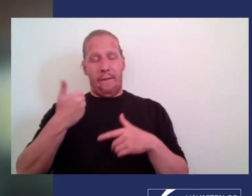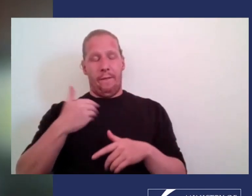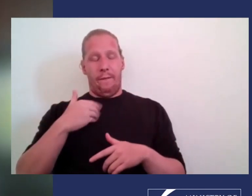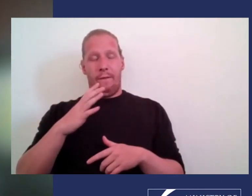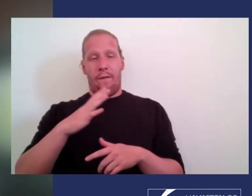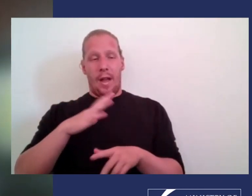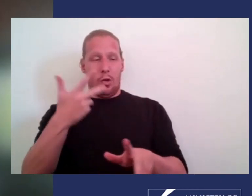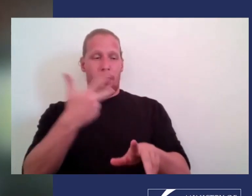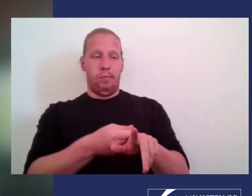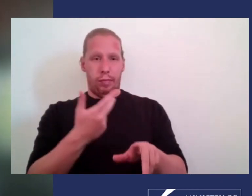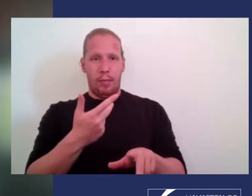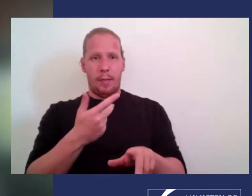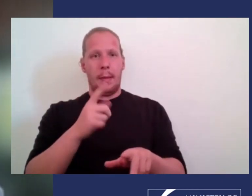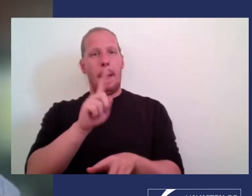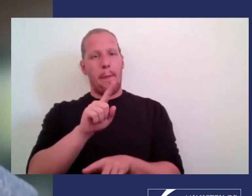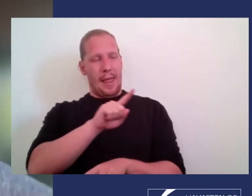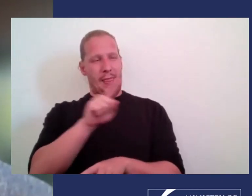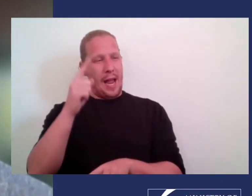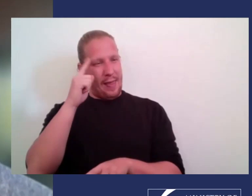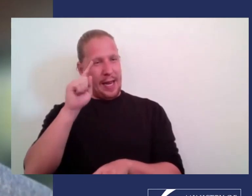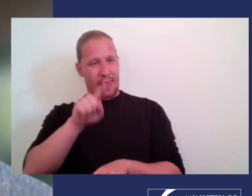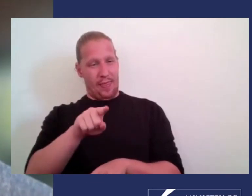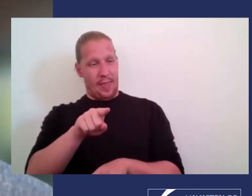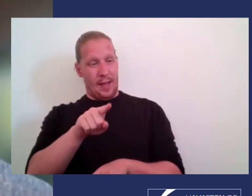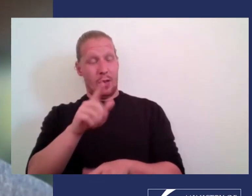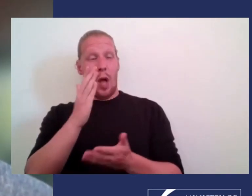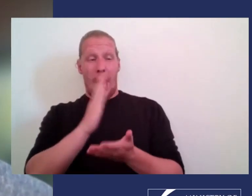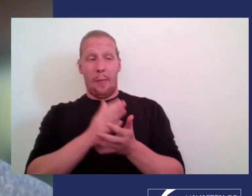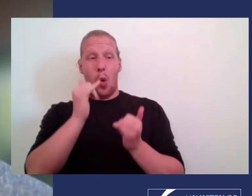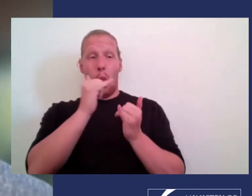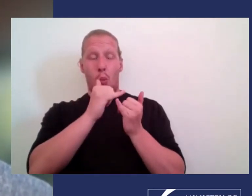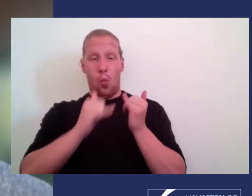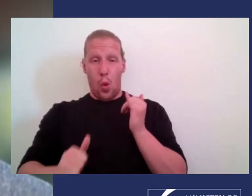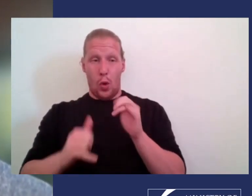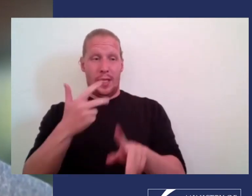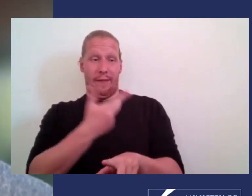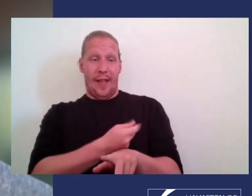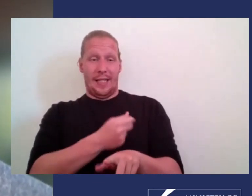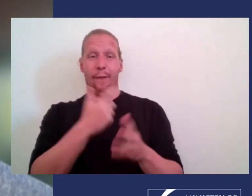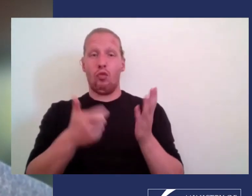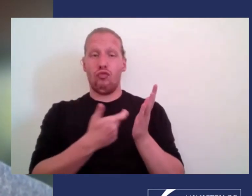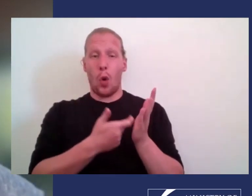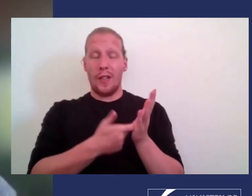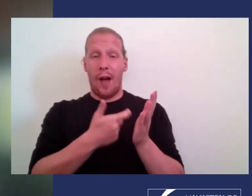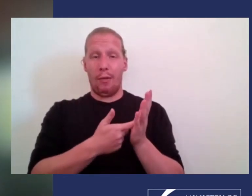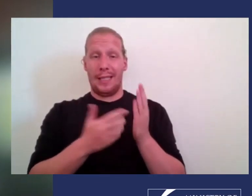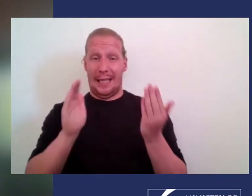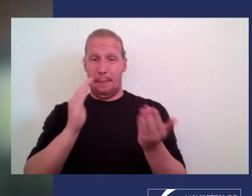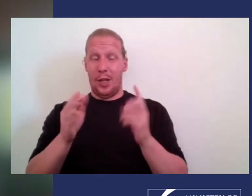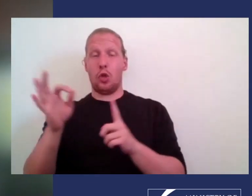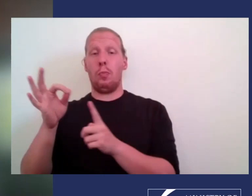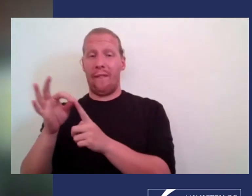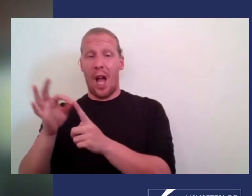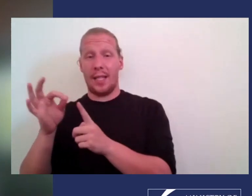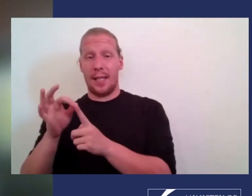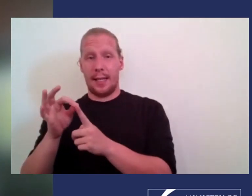than the Pfizer pediatric vaccine. So 1 in 100,000 children who are vaccinated against rotavirus will get a condition